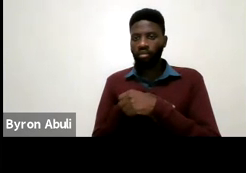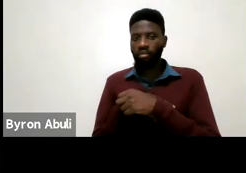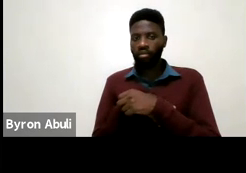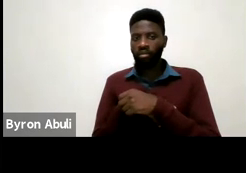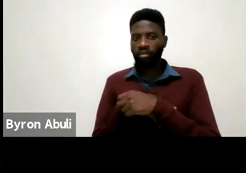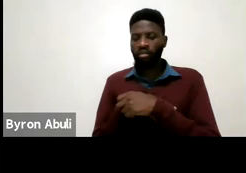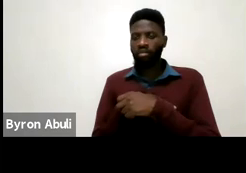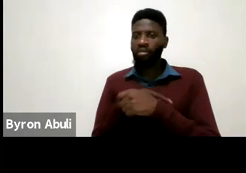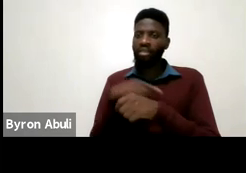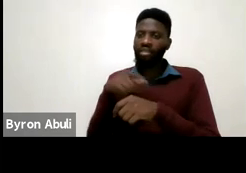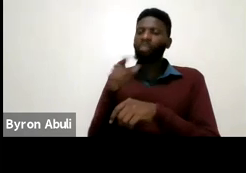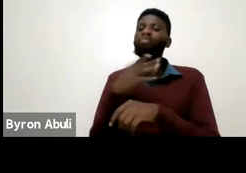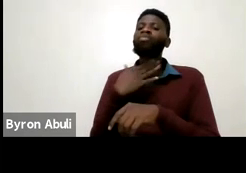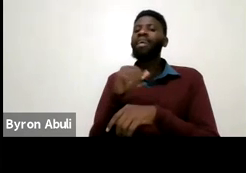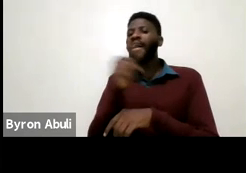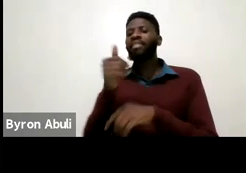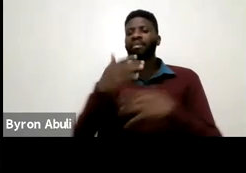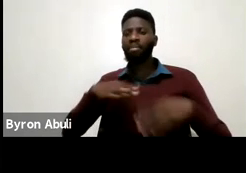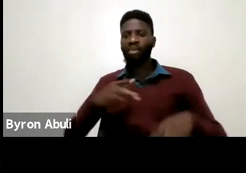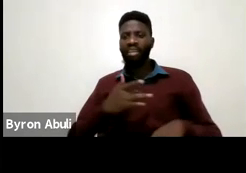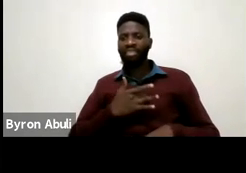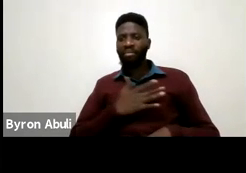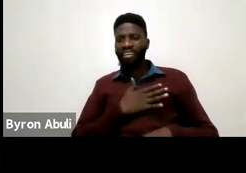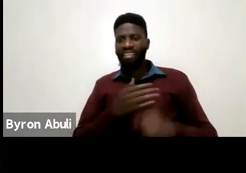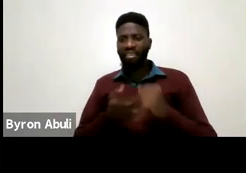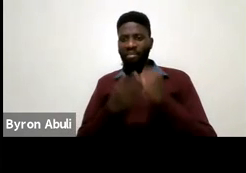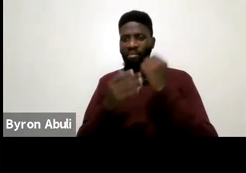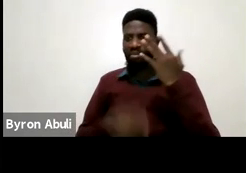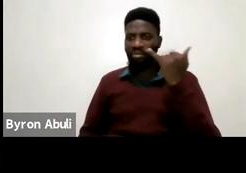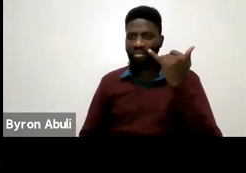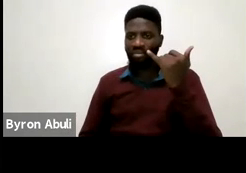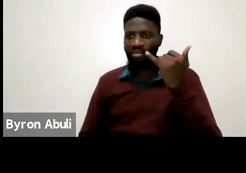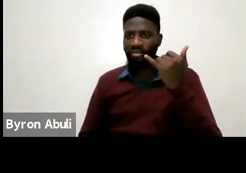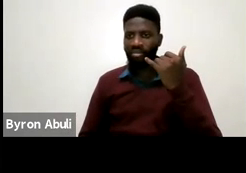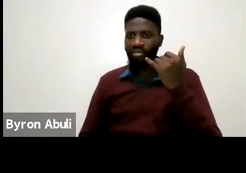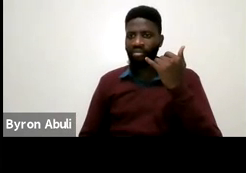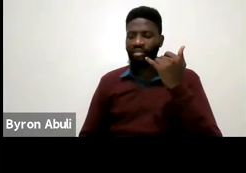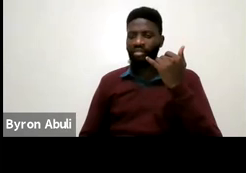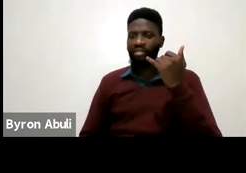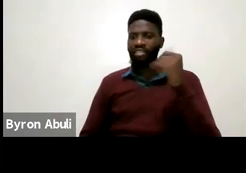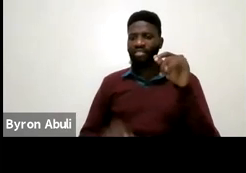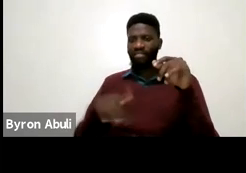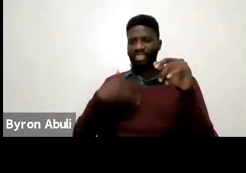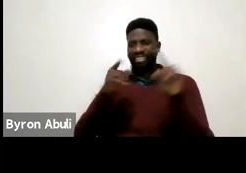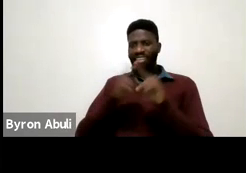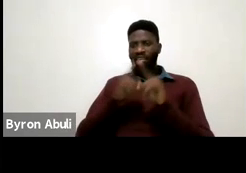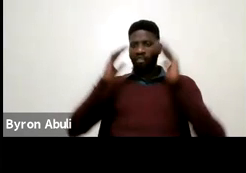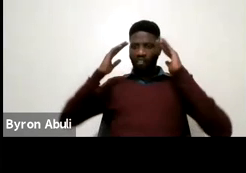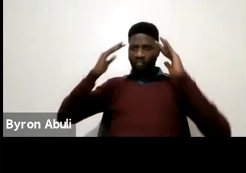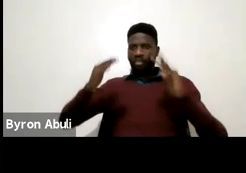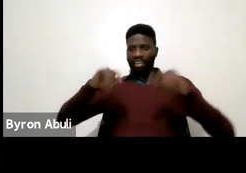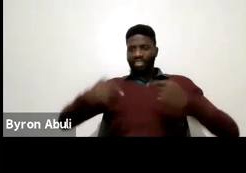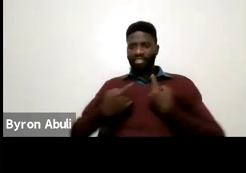Why do you want to inspire others? What I mean, do you see some selfless kind of a thing, selfless